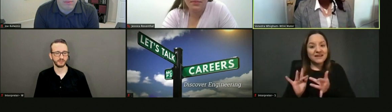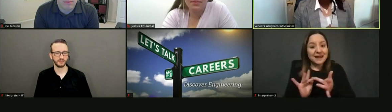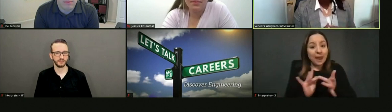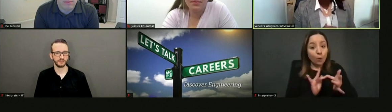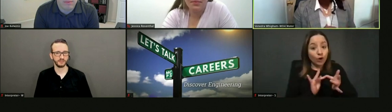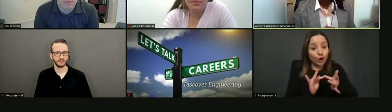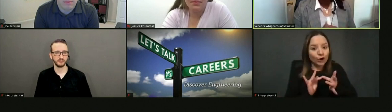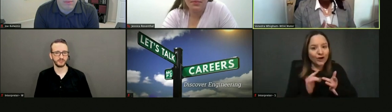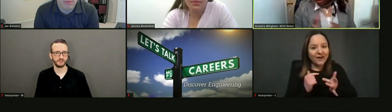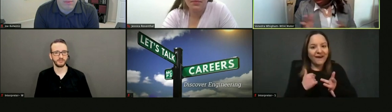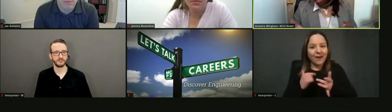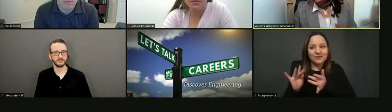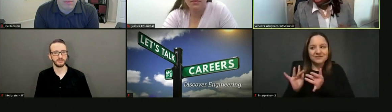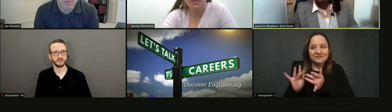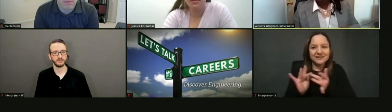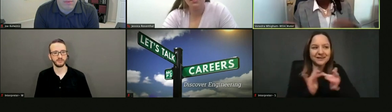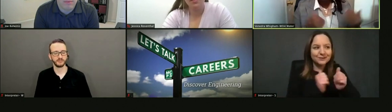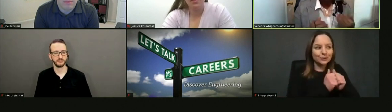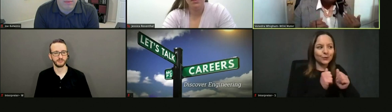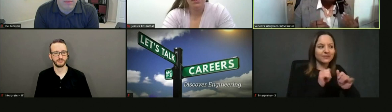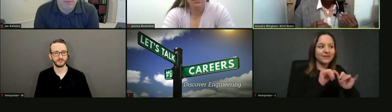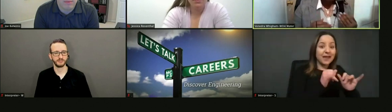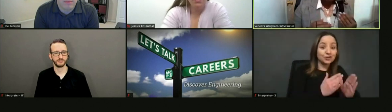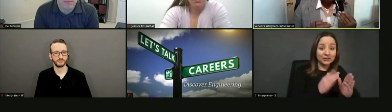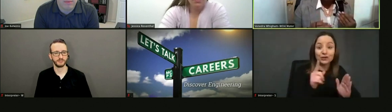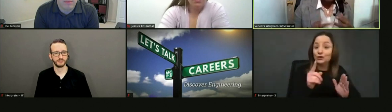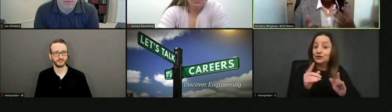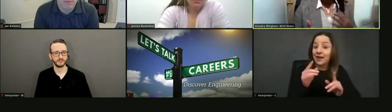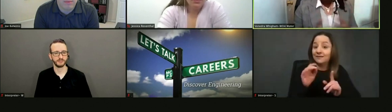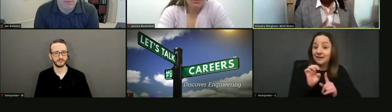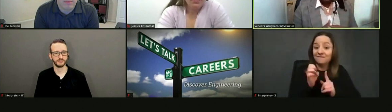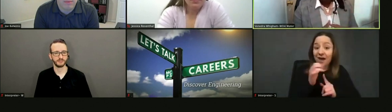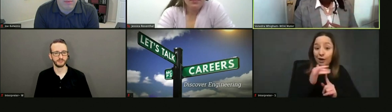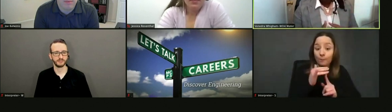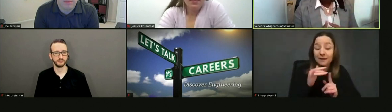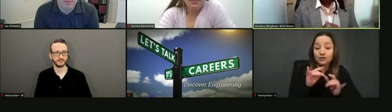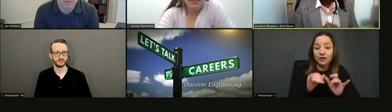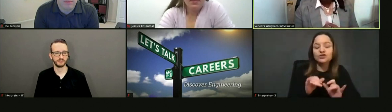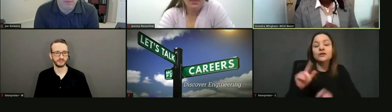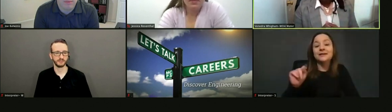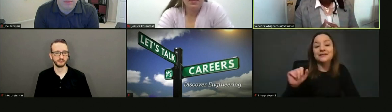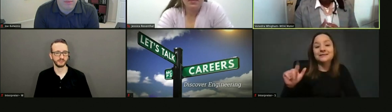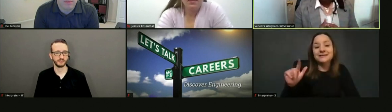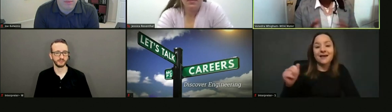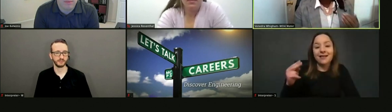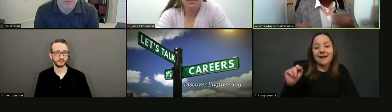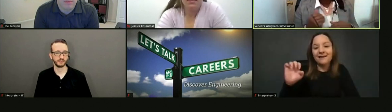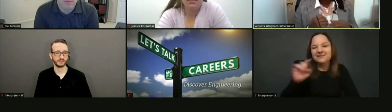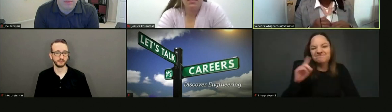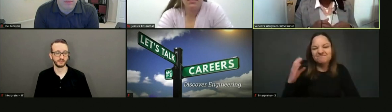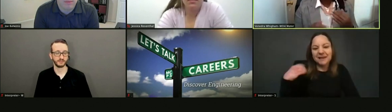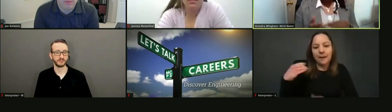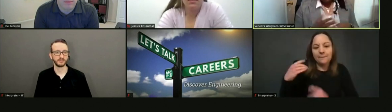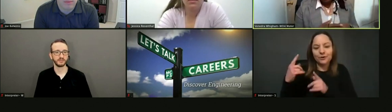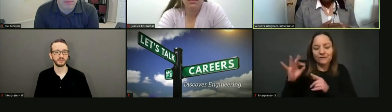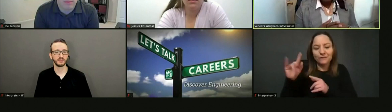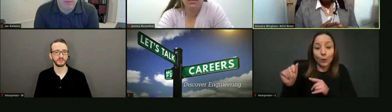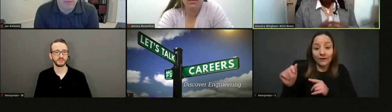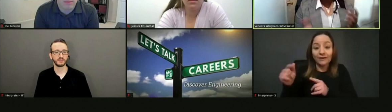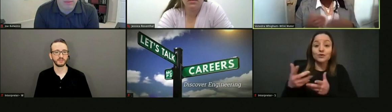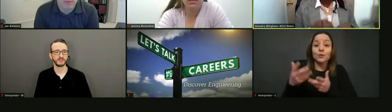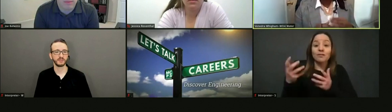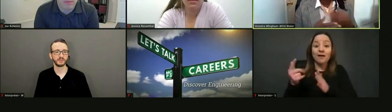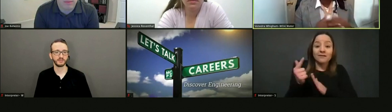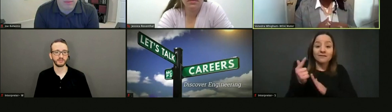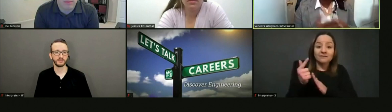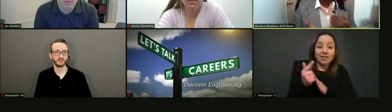with engineers and environmental engineers that would come to Tallahassee is the capital of Florida. And so they did a lot of legislation there